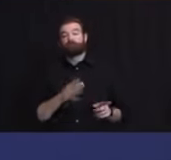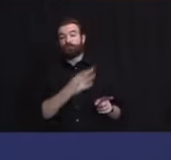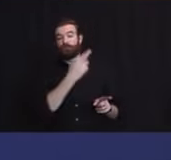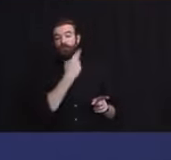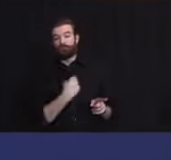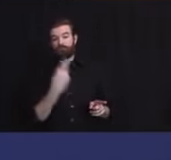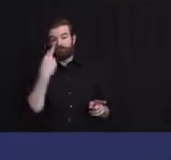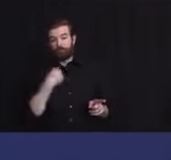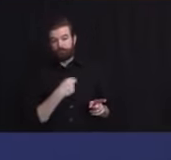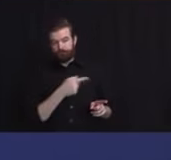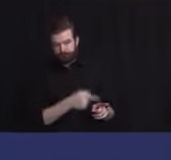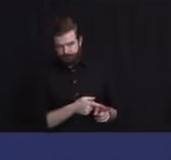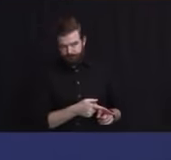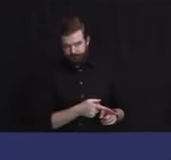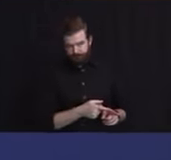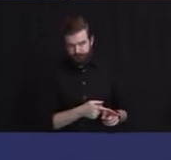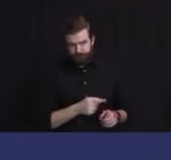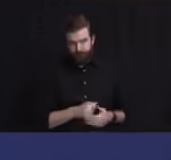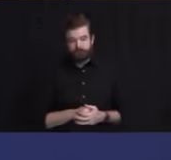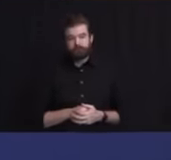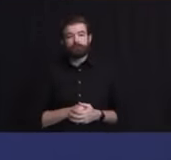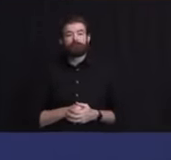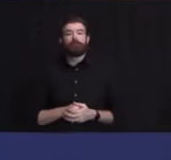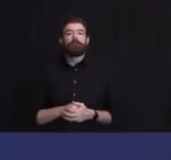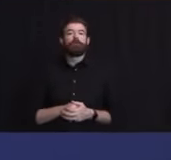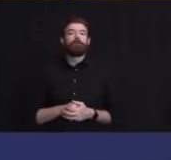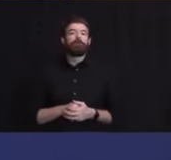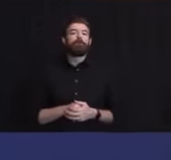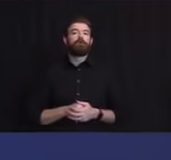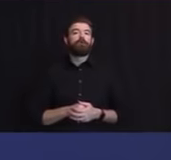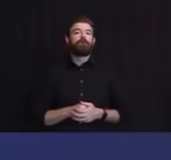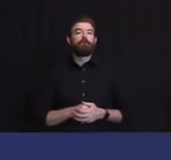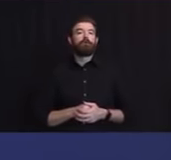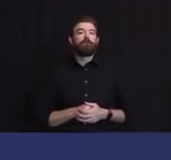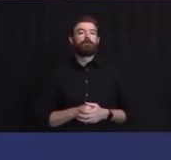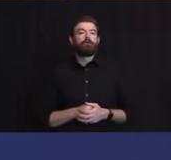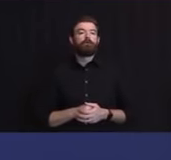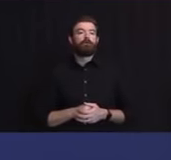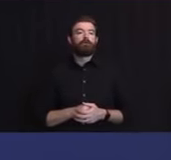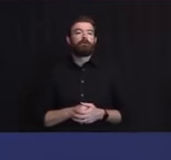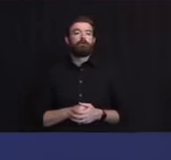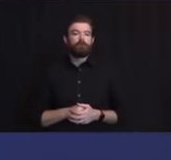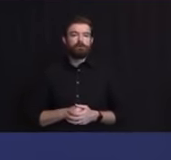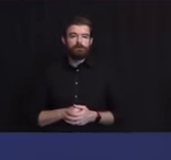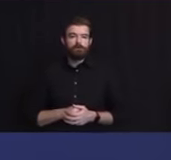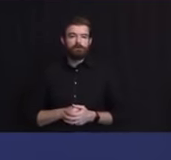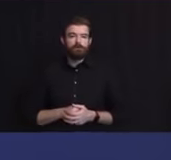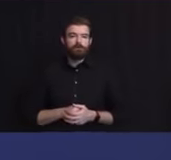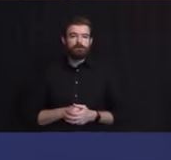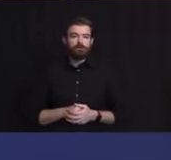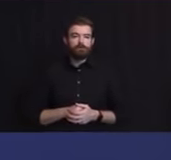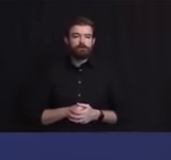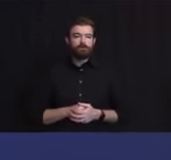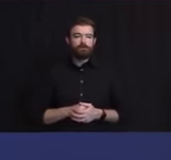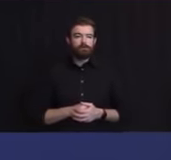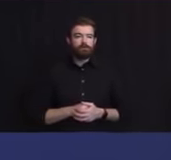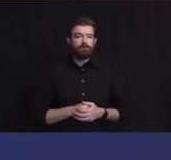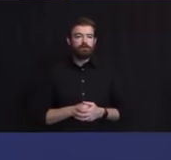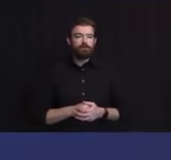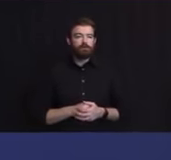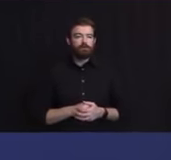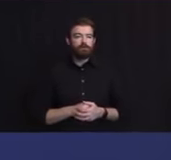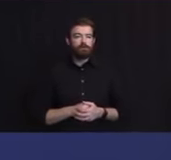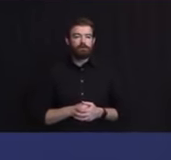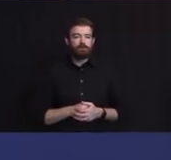to say that we've dropped everything right now is inaccurate. We have not. But these are big, big steps, and there really are two steps